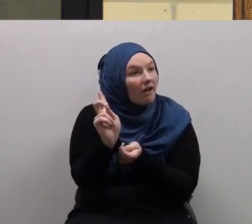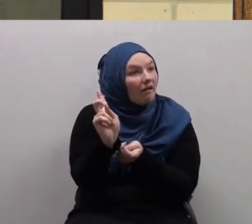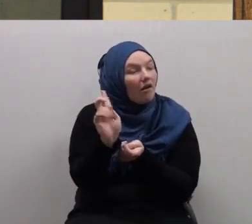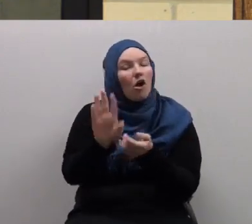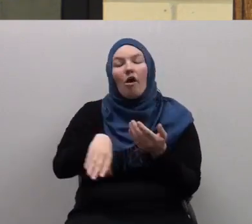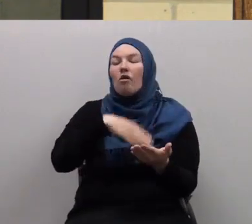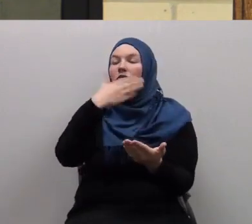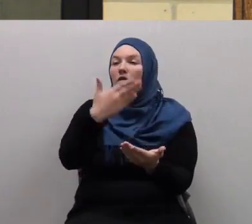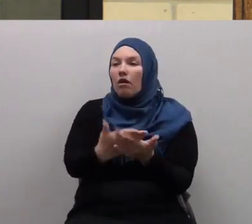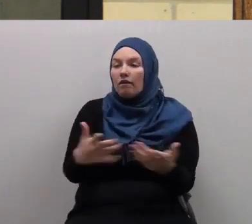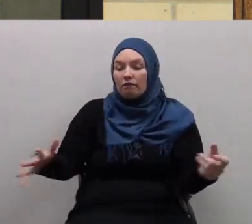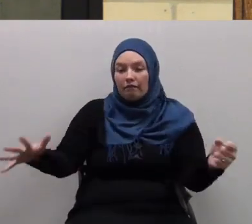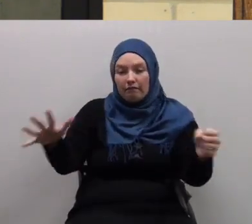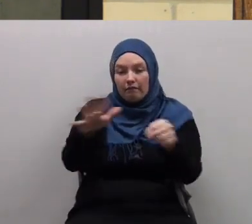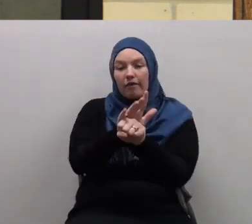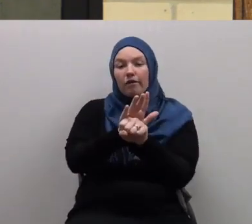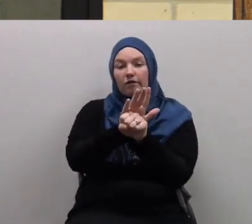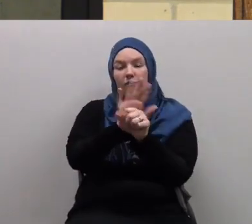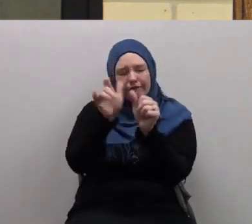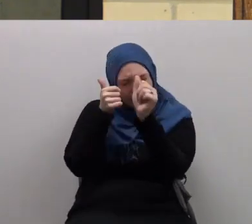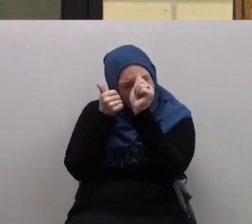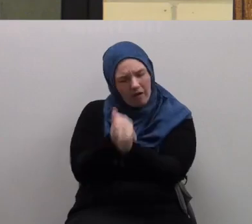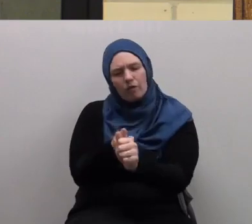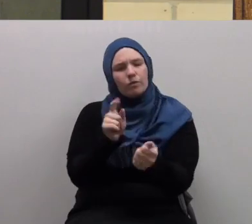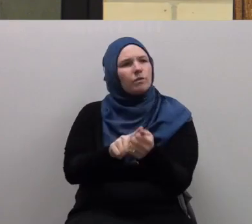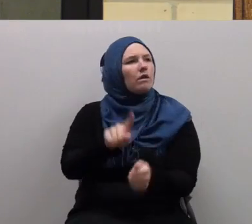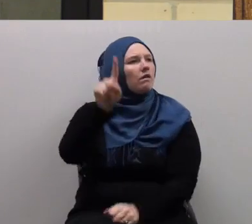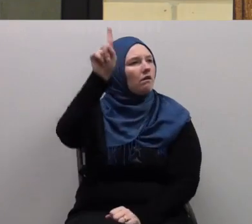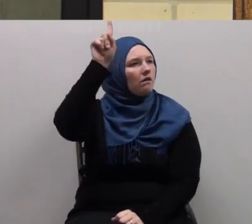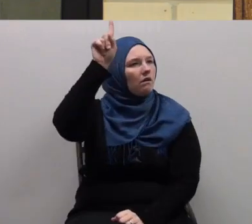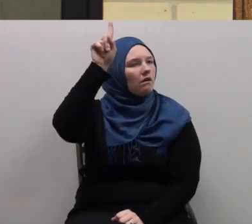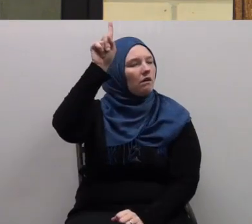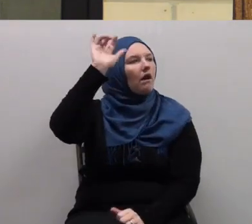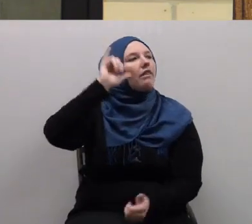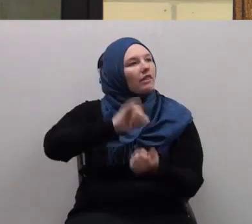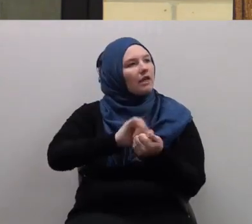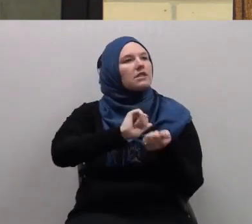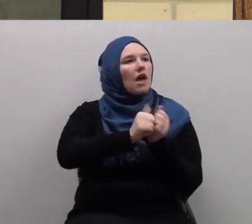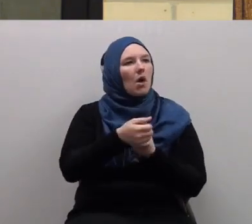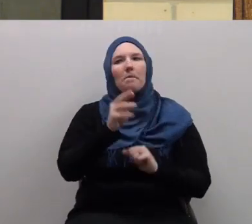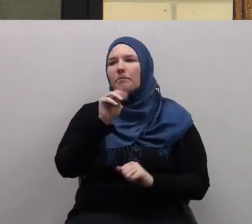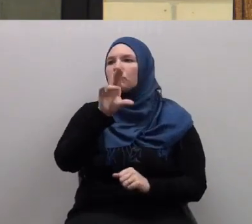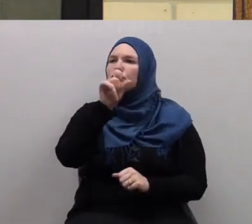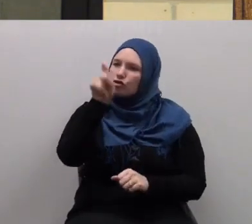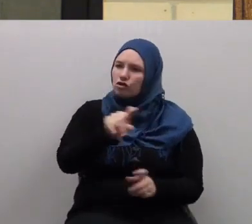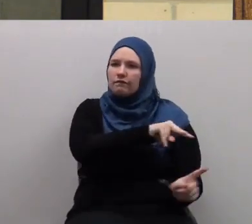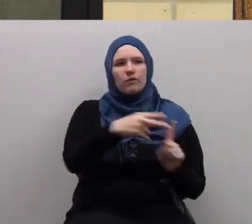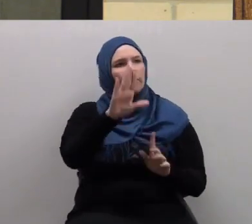submission before Allah. This is how a Muslim sees his or her life.